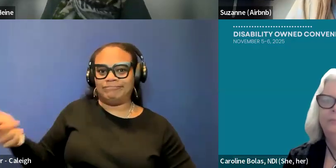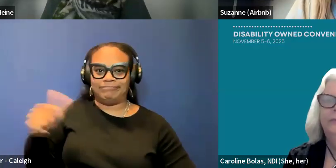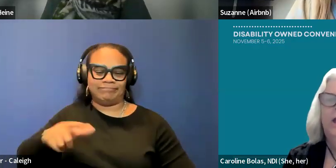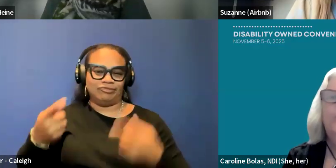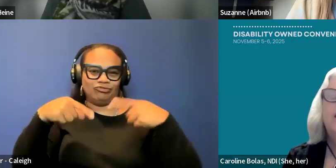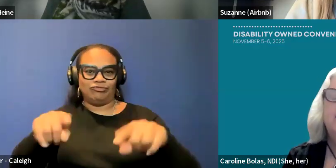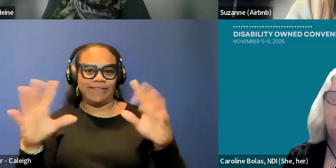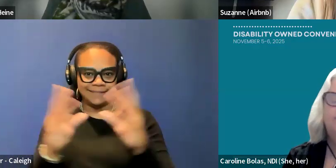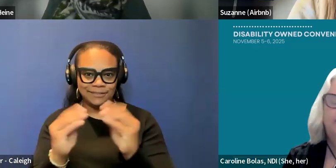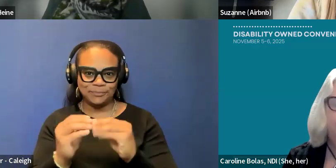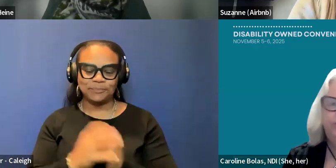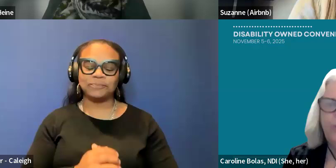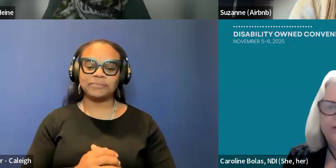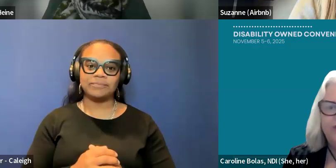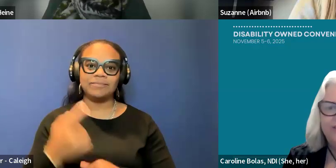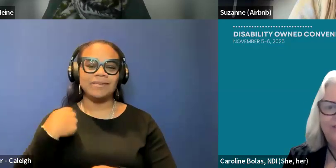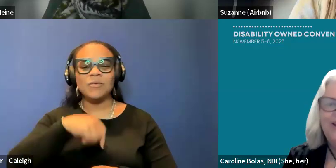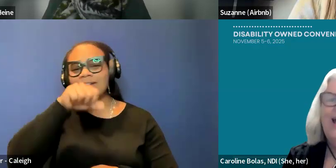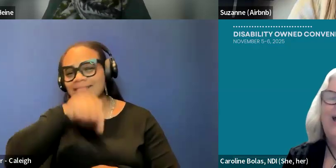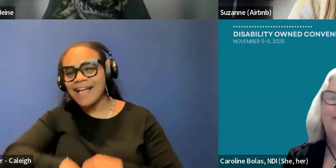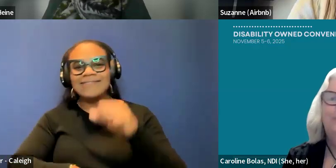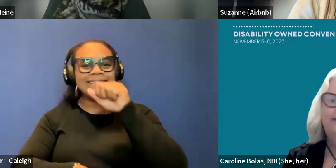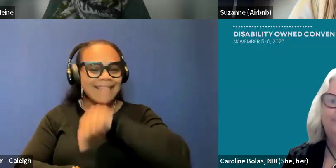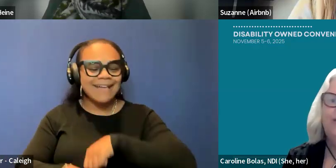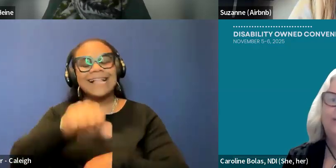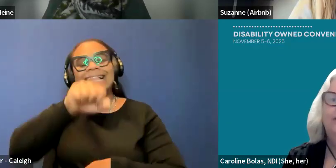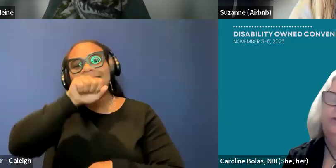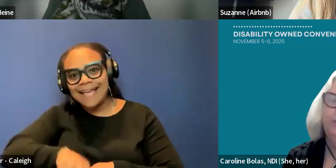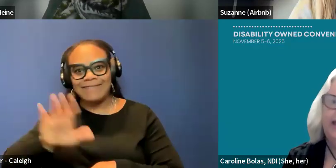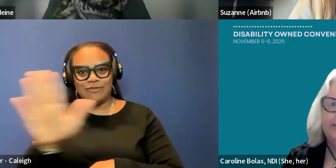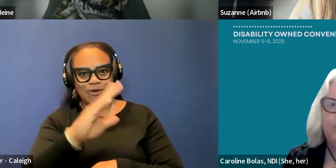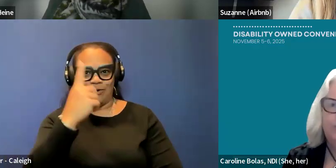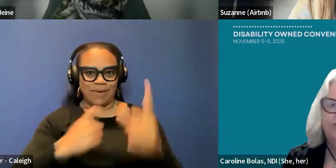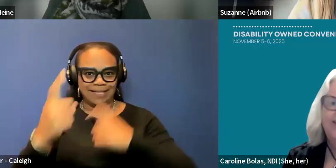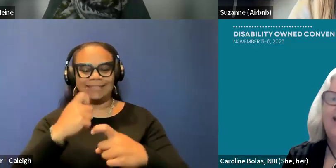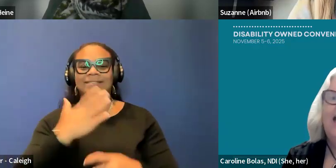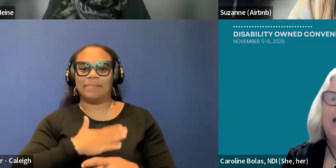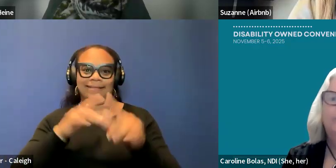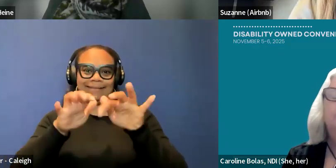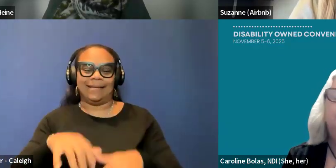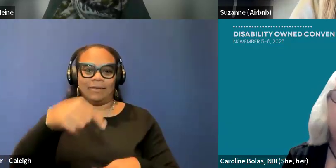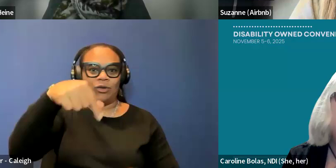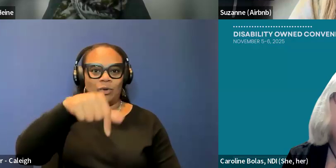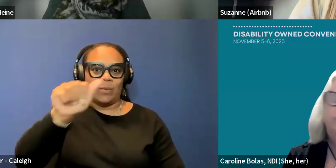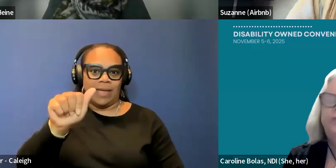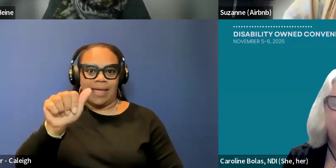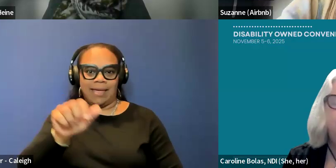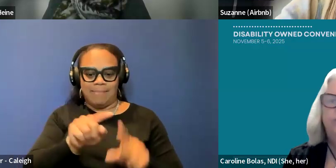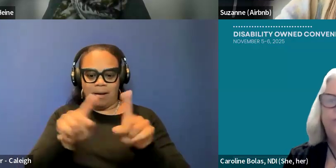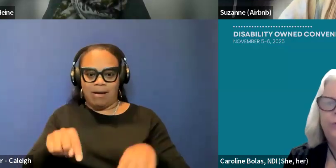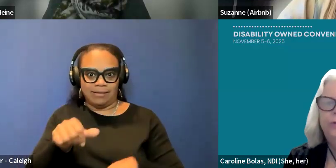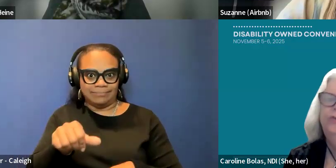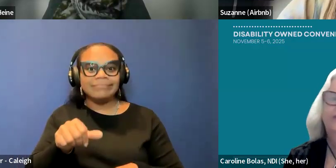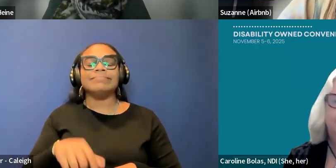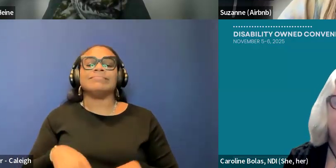session. We love your questions. Please put them in the Q&A box. We also love you